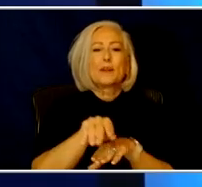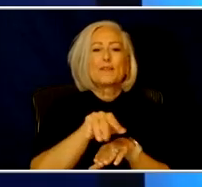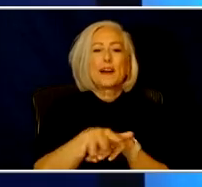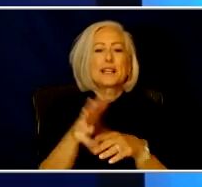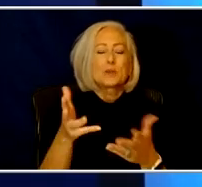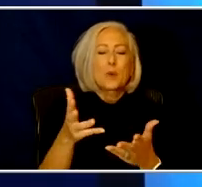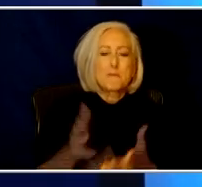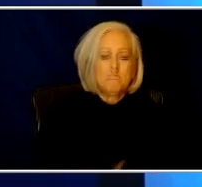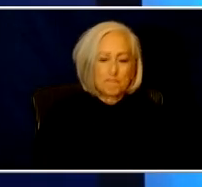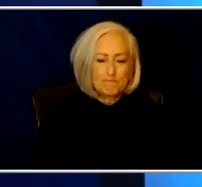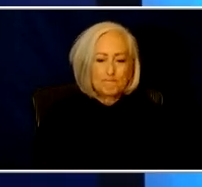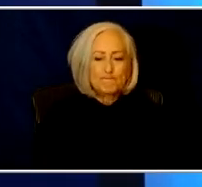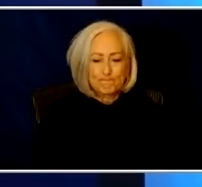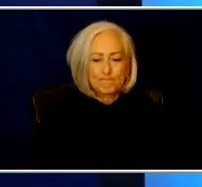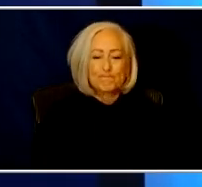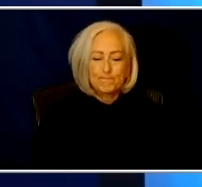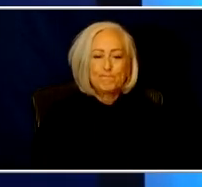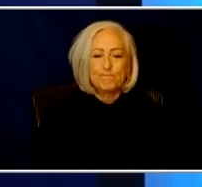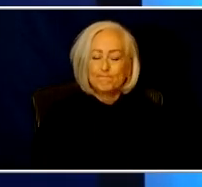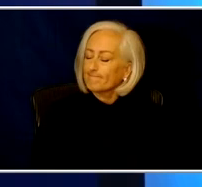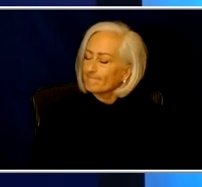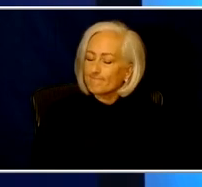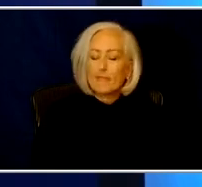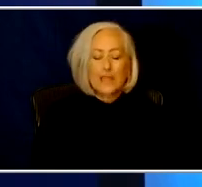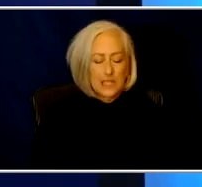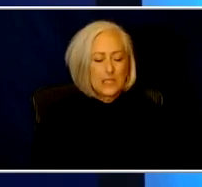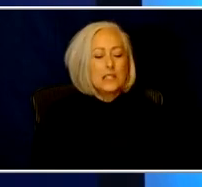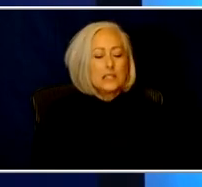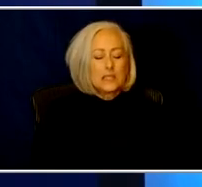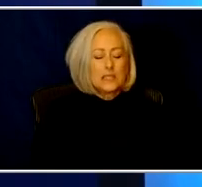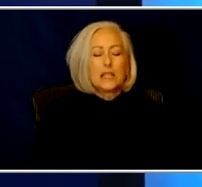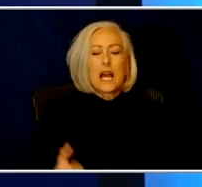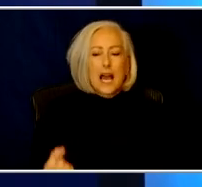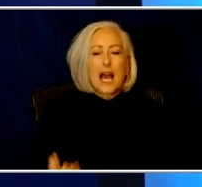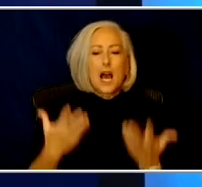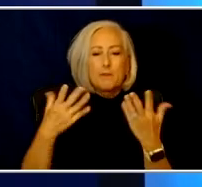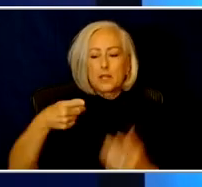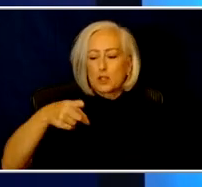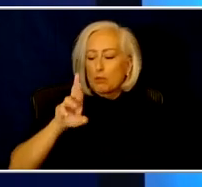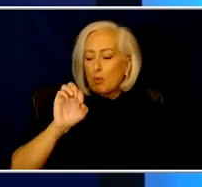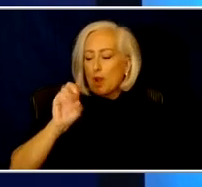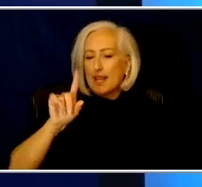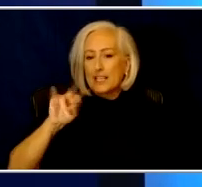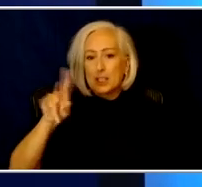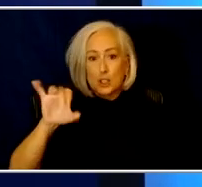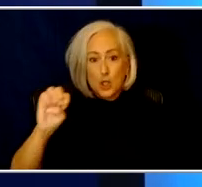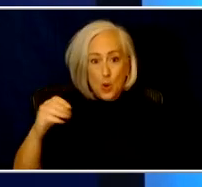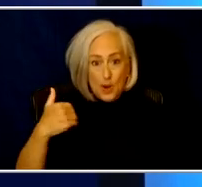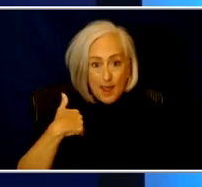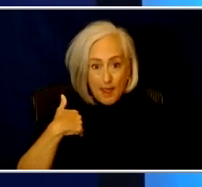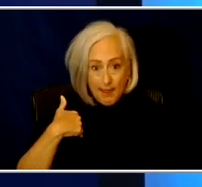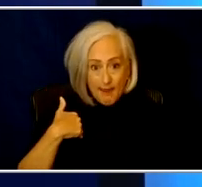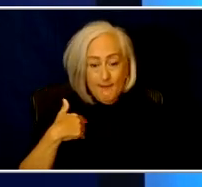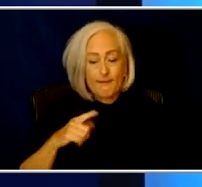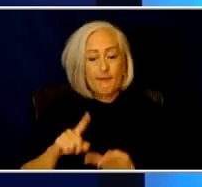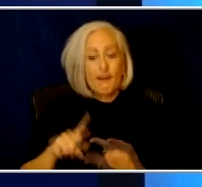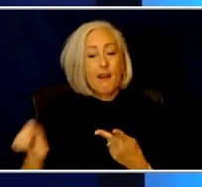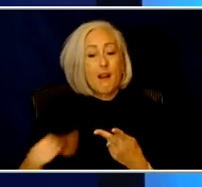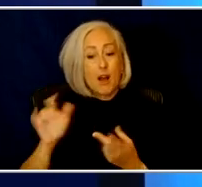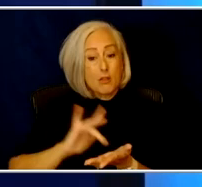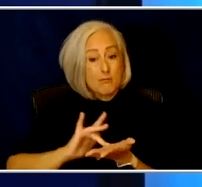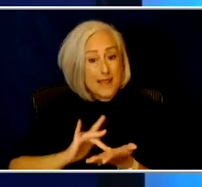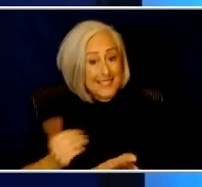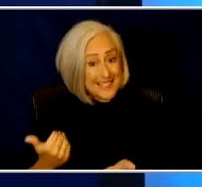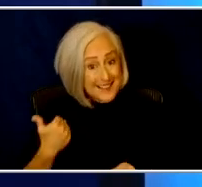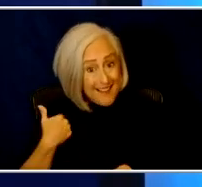I think so. Again, complexities to this. How much prednisone are you on? Are you on any other agents? What else are you on? What is